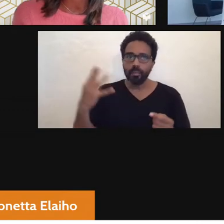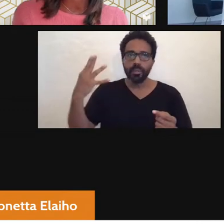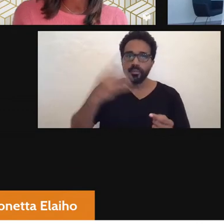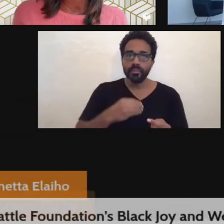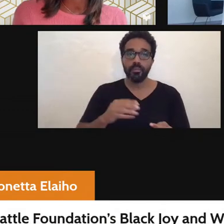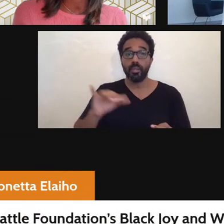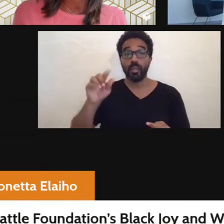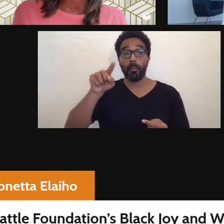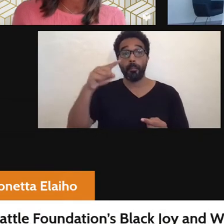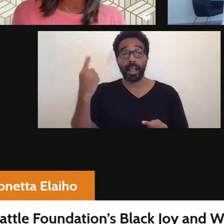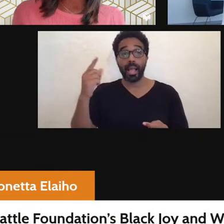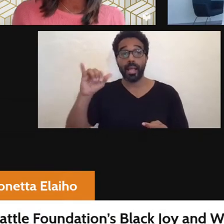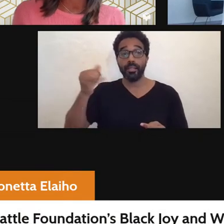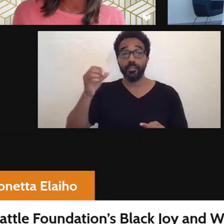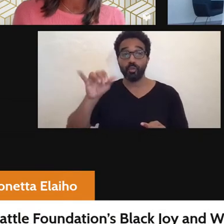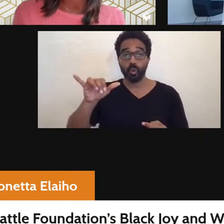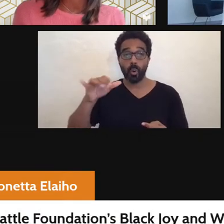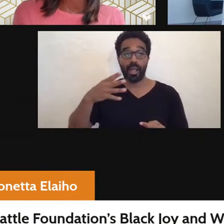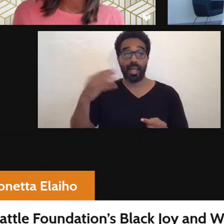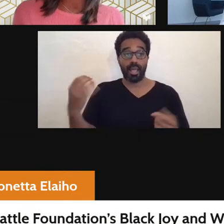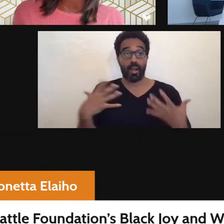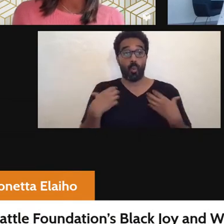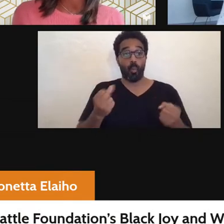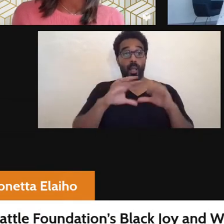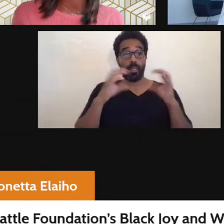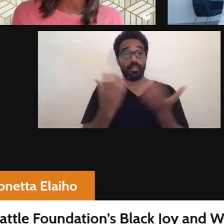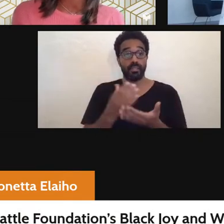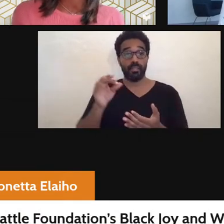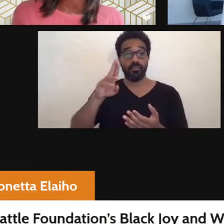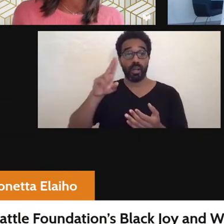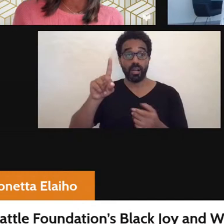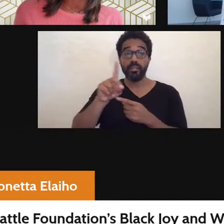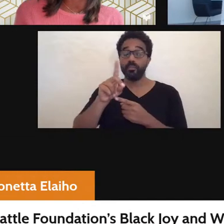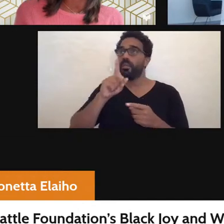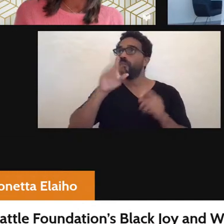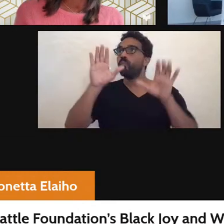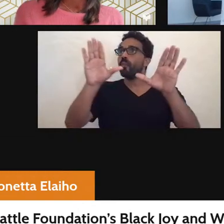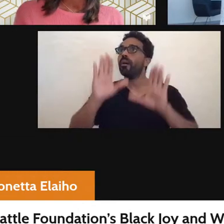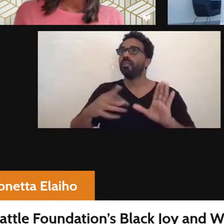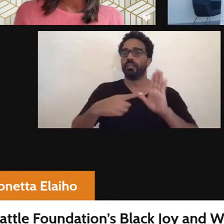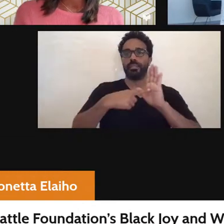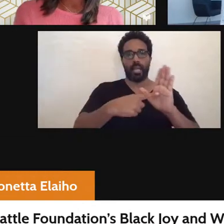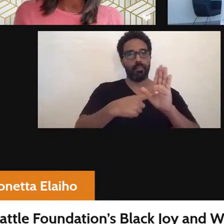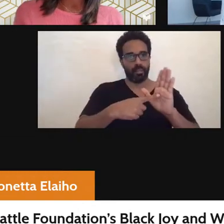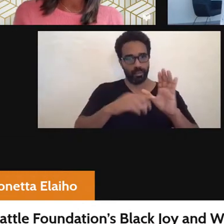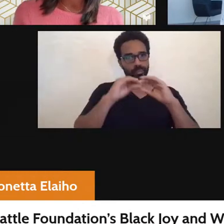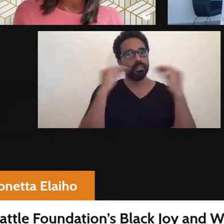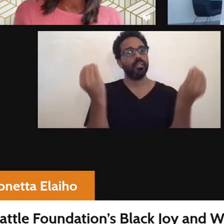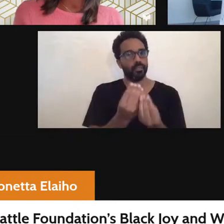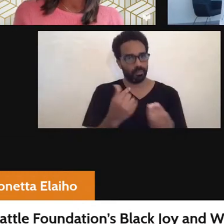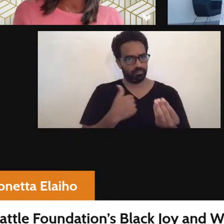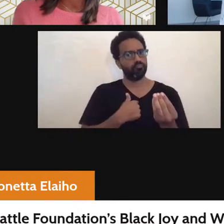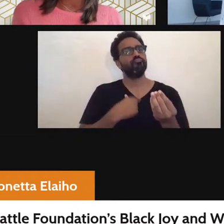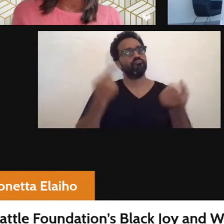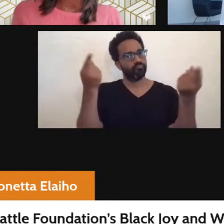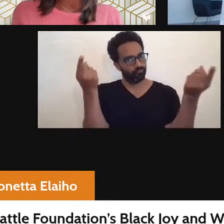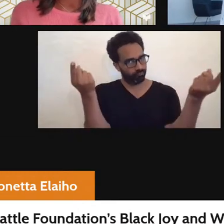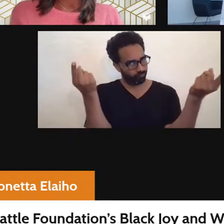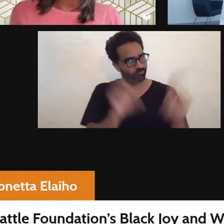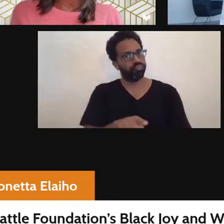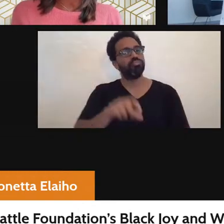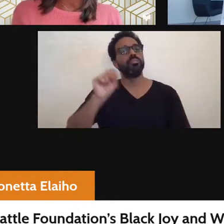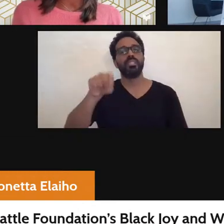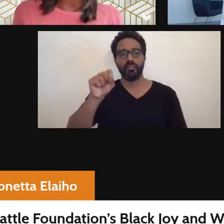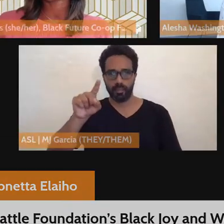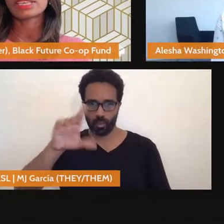is an incredible example of fueling investment in Black leadership. And I could not agree more. Throughout this Black Philanthropy Month, we